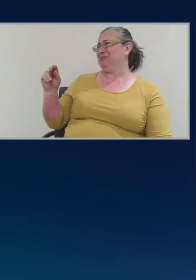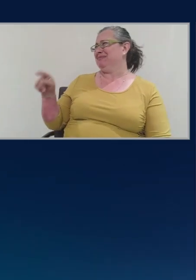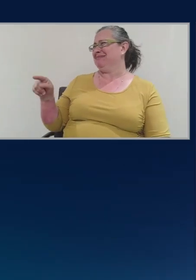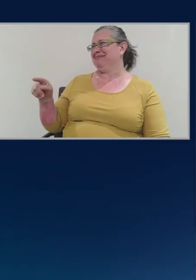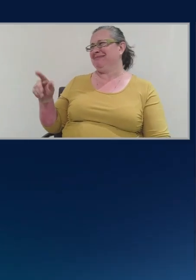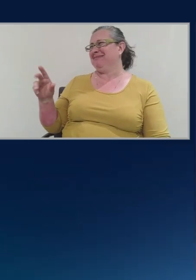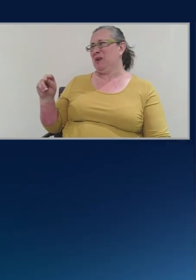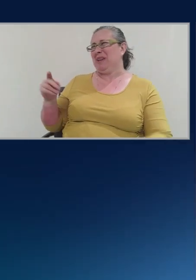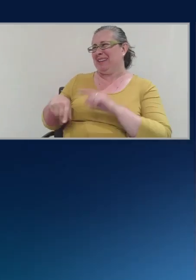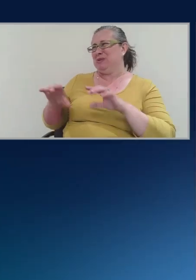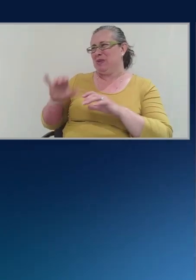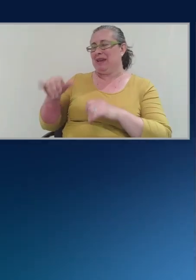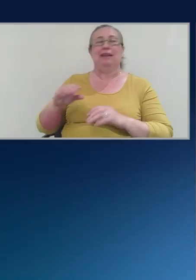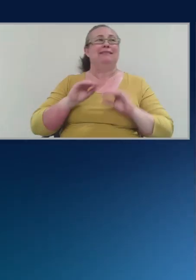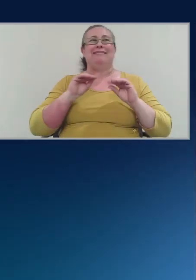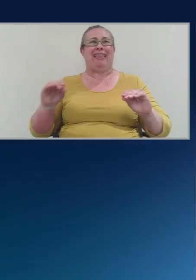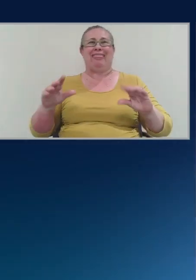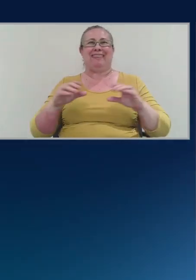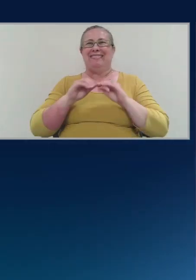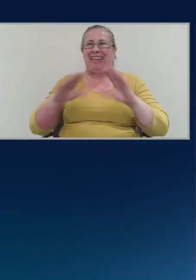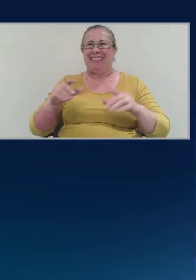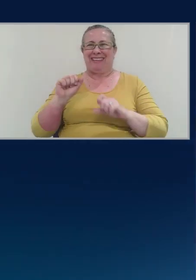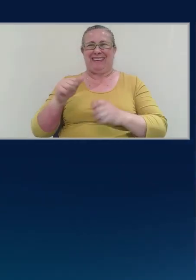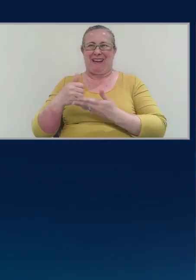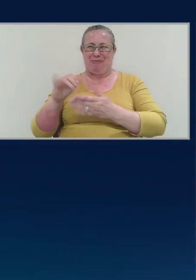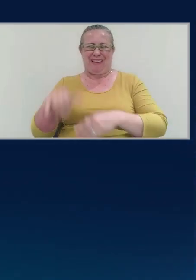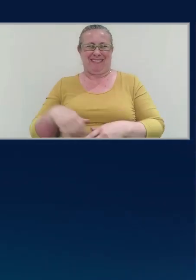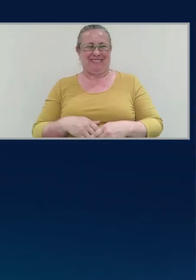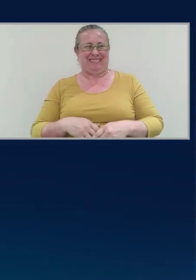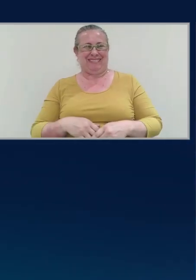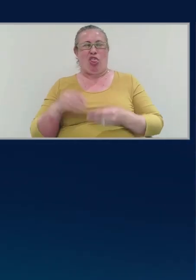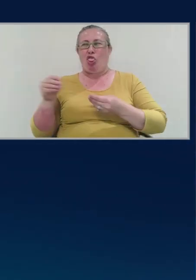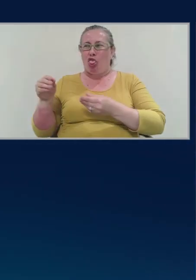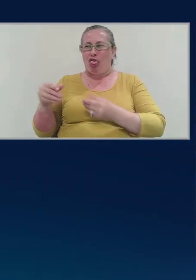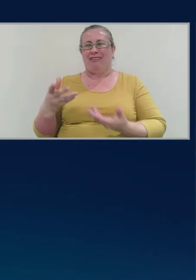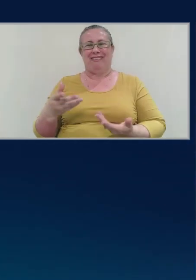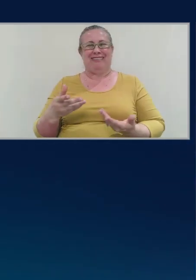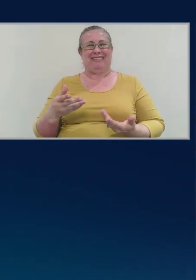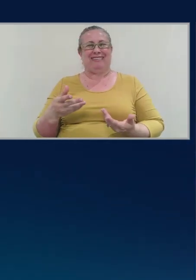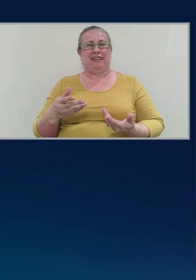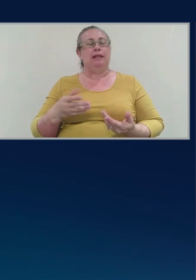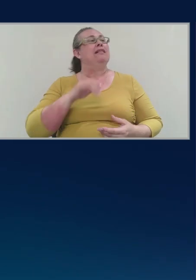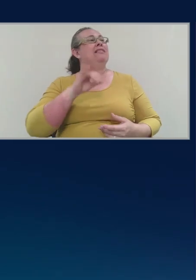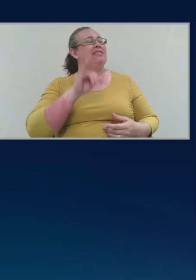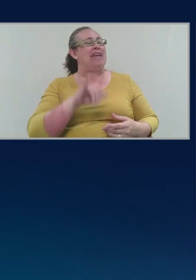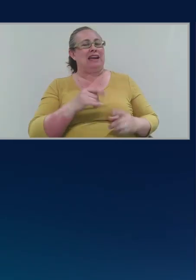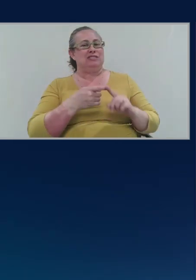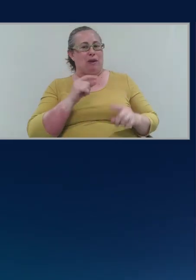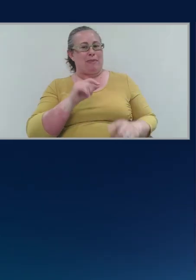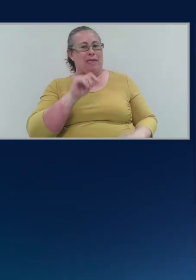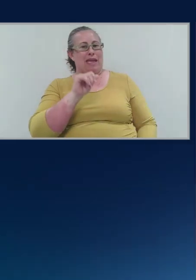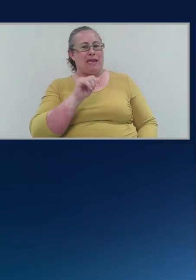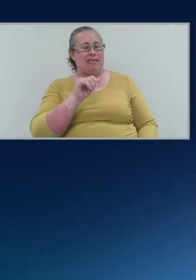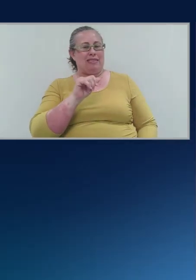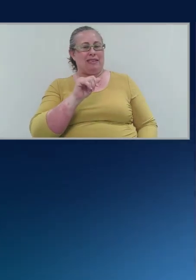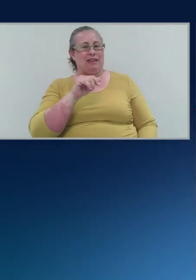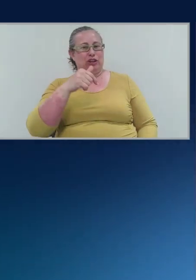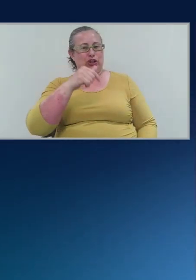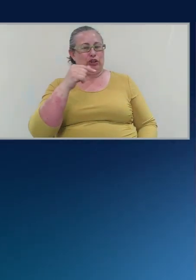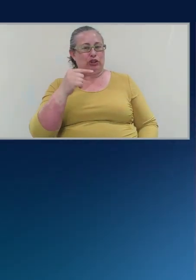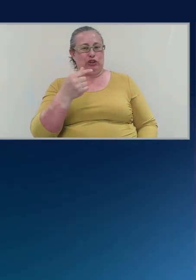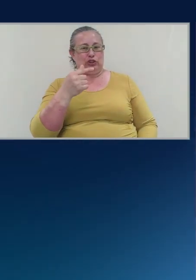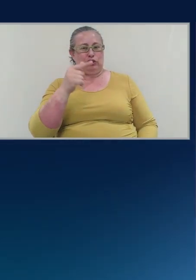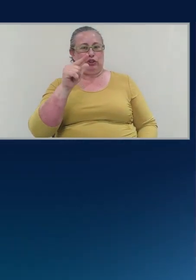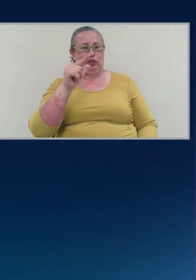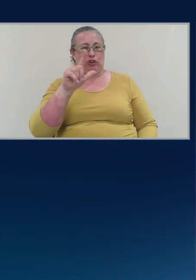right. Nothing can help with that. There's Can- not a single service on the planet. Can Matt from the AWS Glue team in the chat help our customers learn